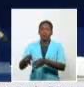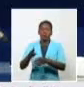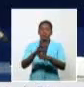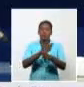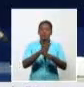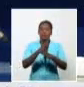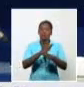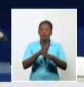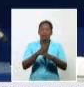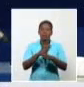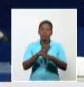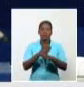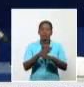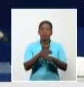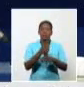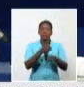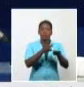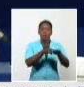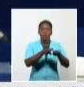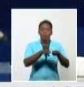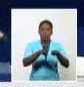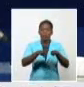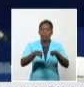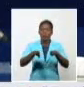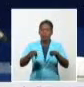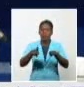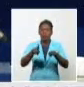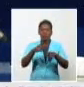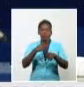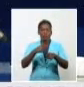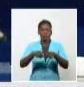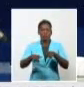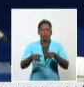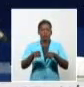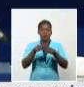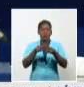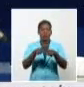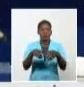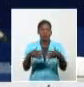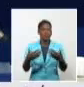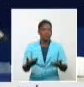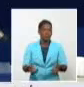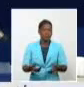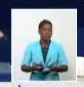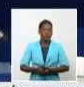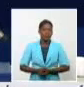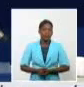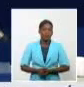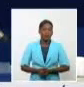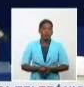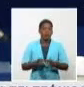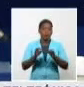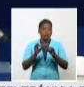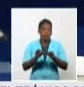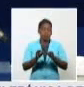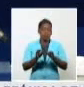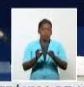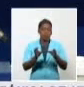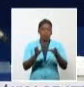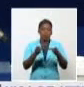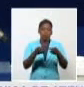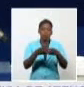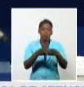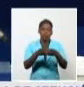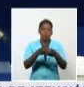where the figure of fatalities is very alarming. And the funeral homes and cemeteries are not